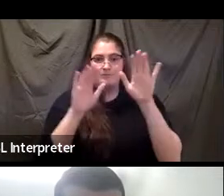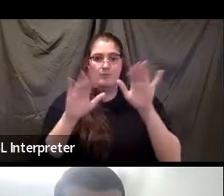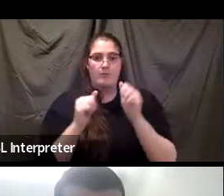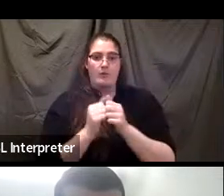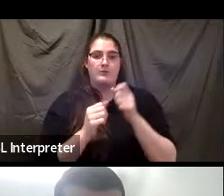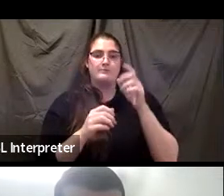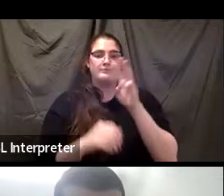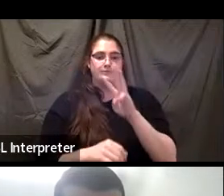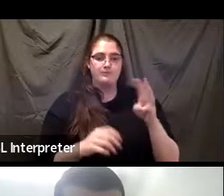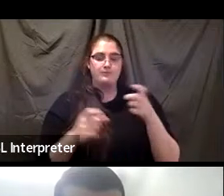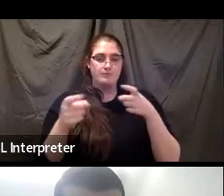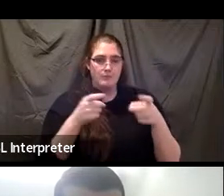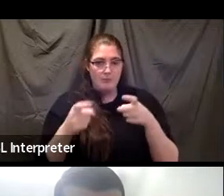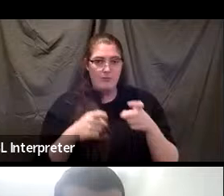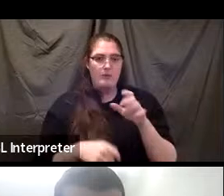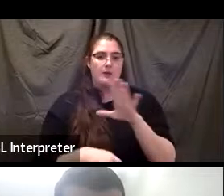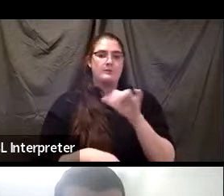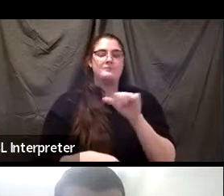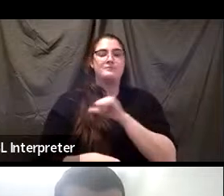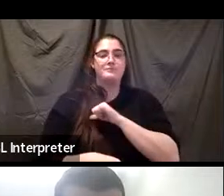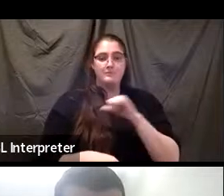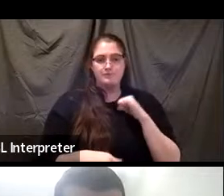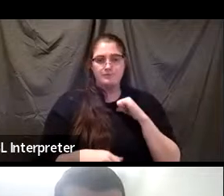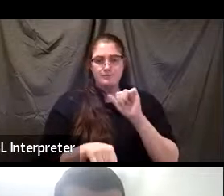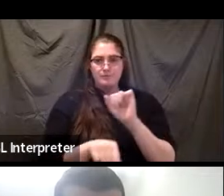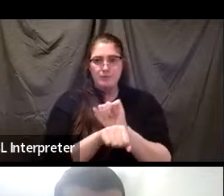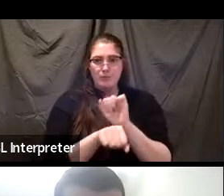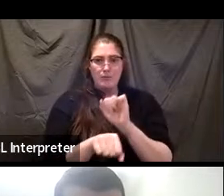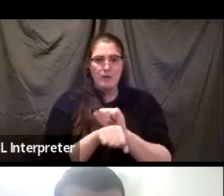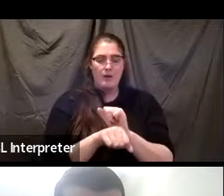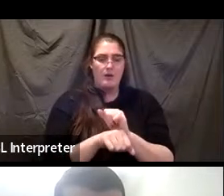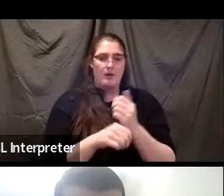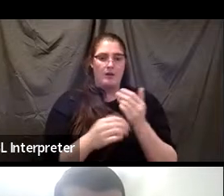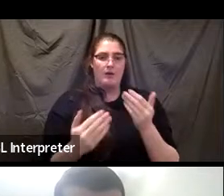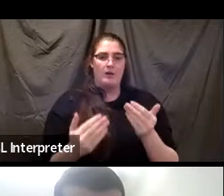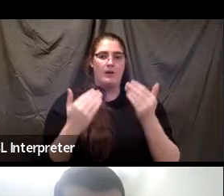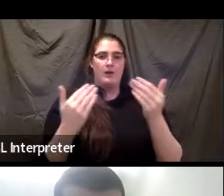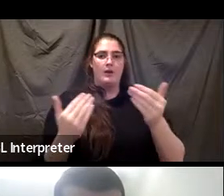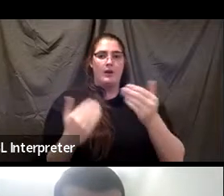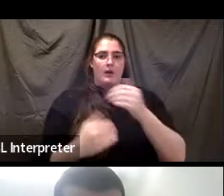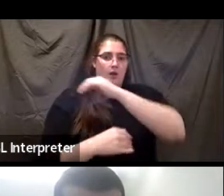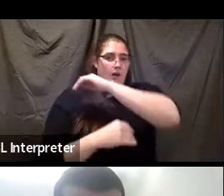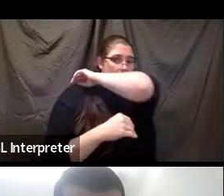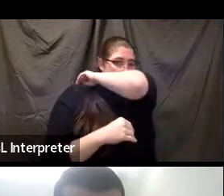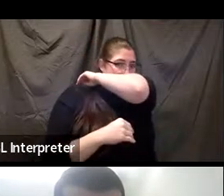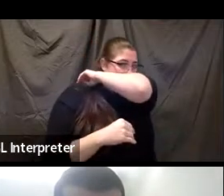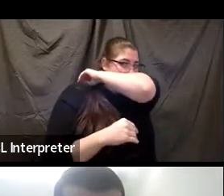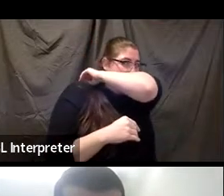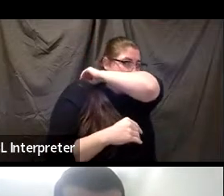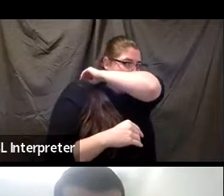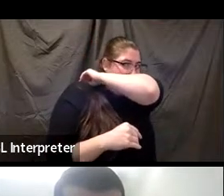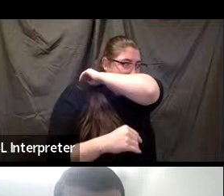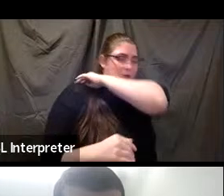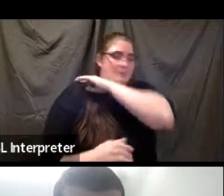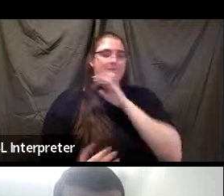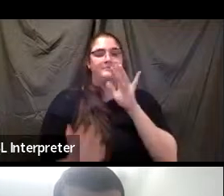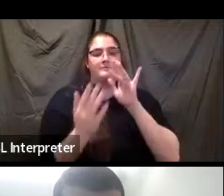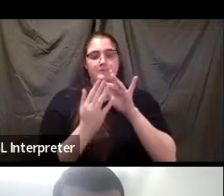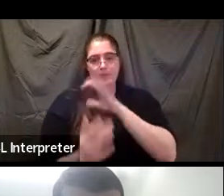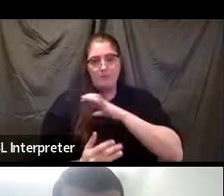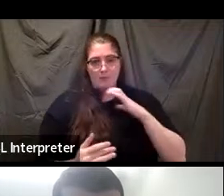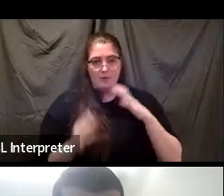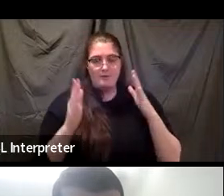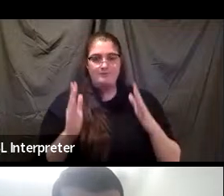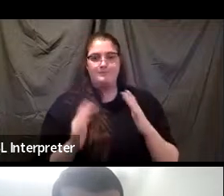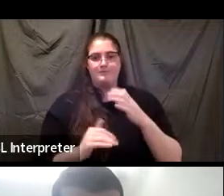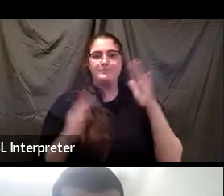website management and administrative duties, feel free to reach out to us, reach out to your commissioner. Hopefully we can find someone